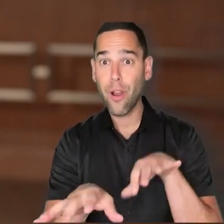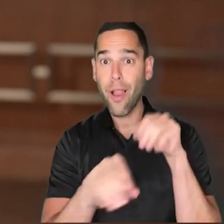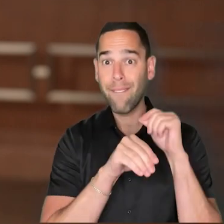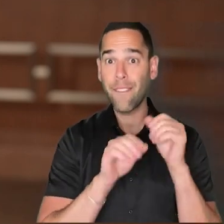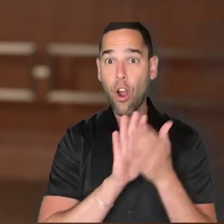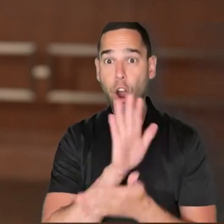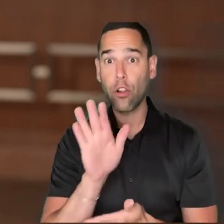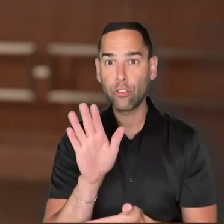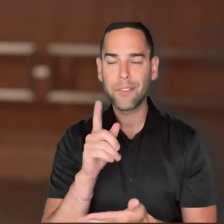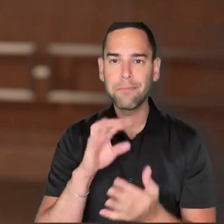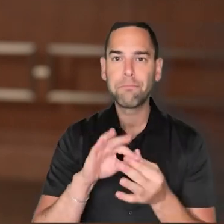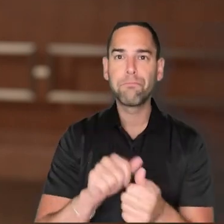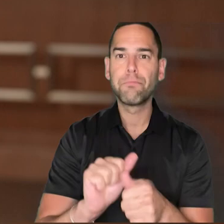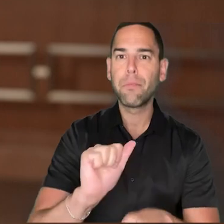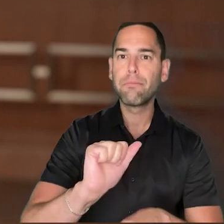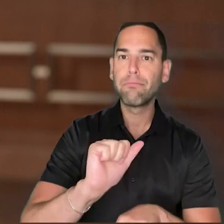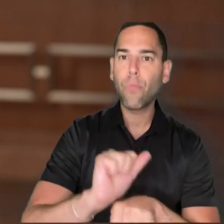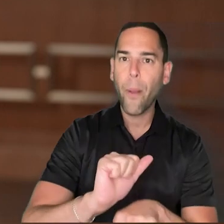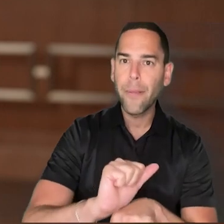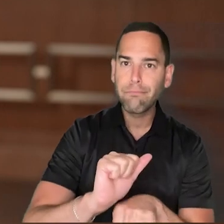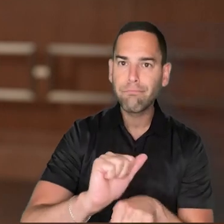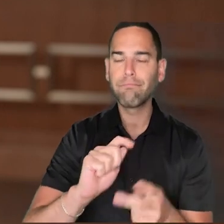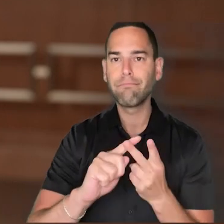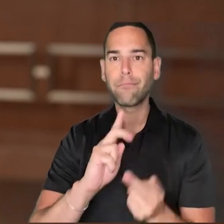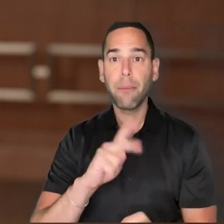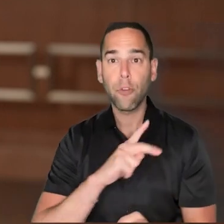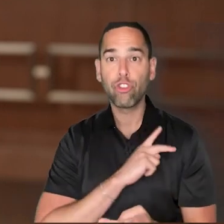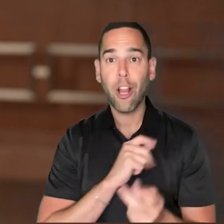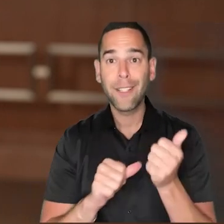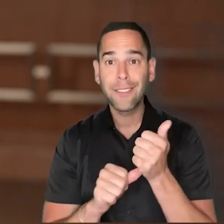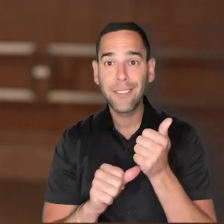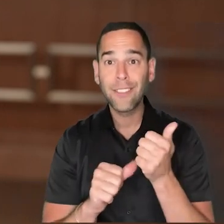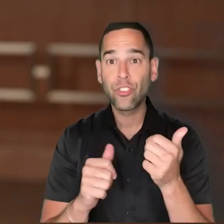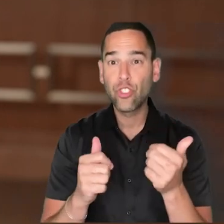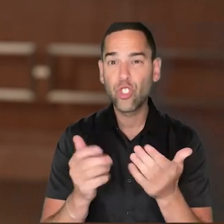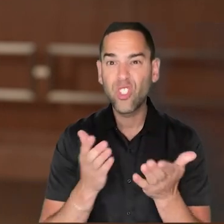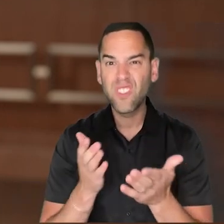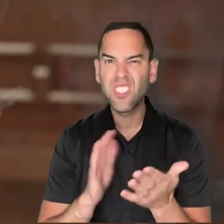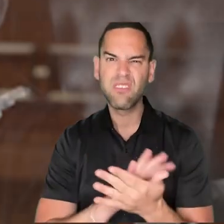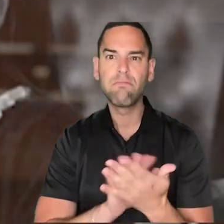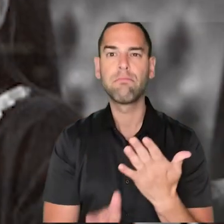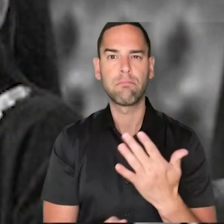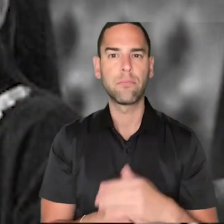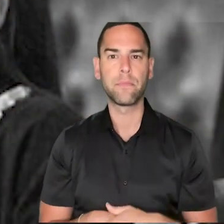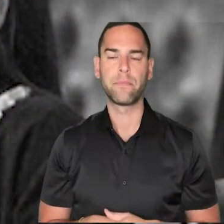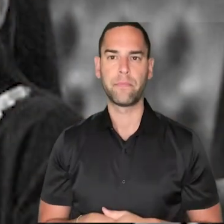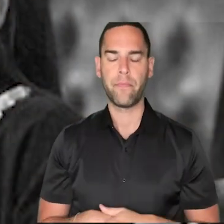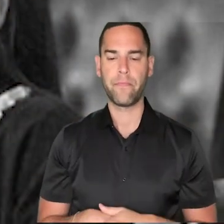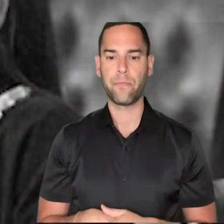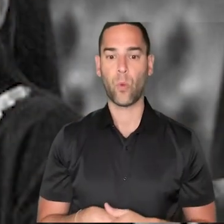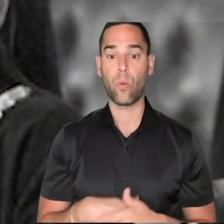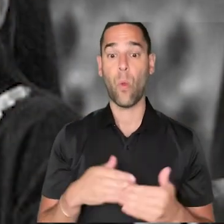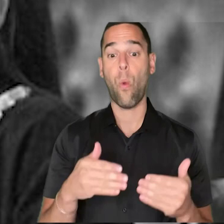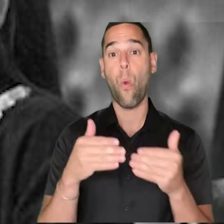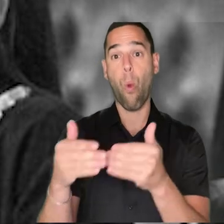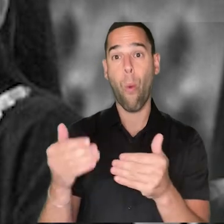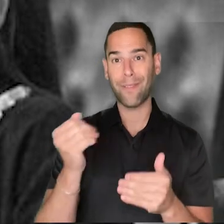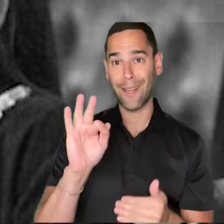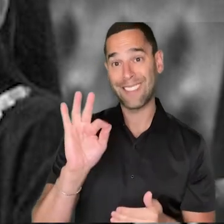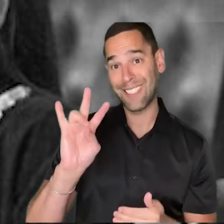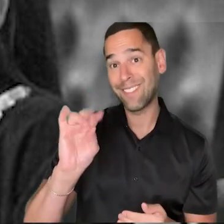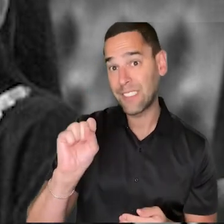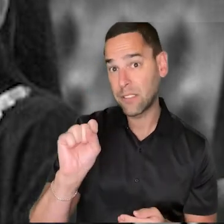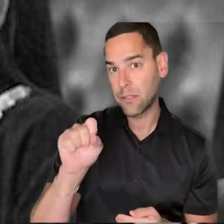on after you left the college campus, on employment, on personal assistance services, whatever it might be. Likewise, in